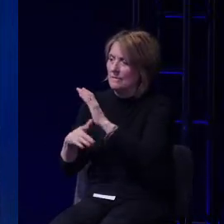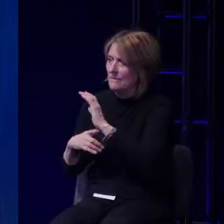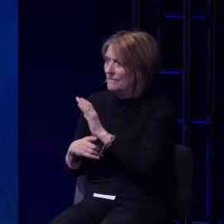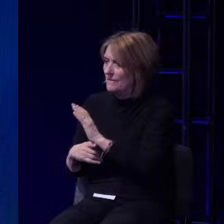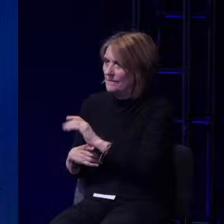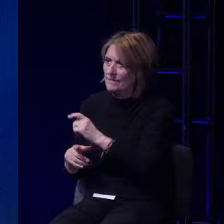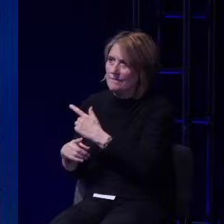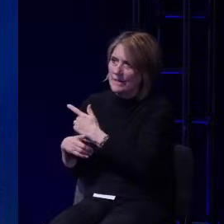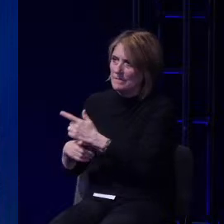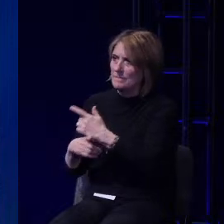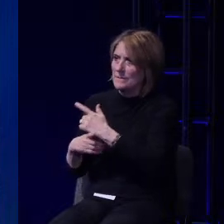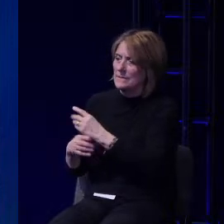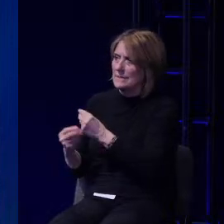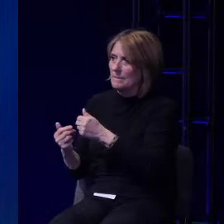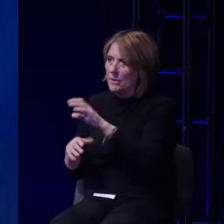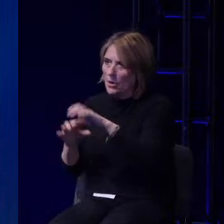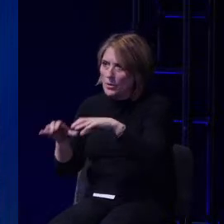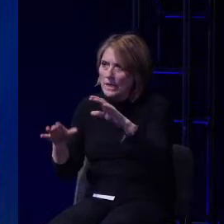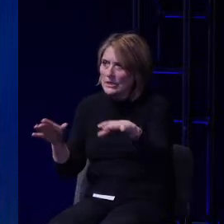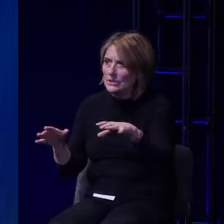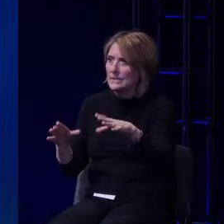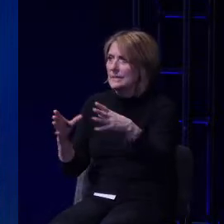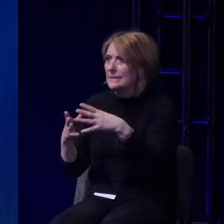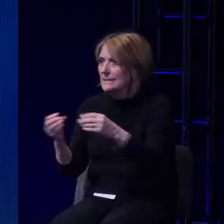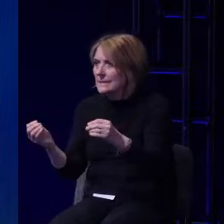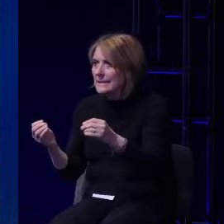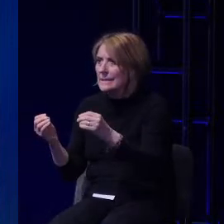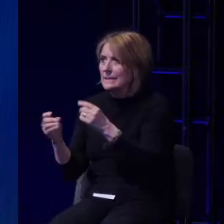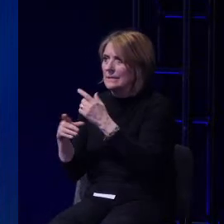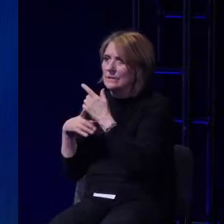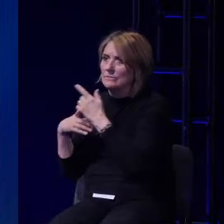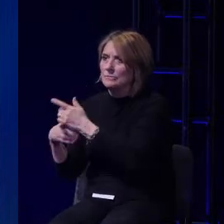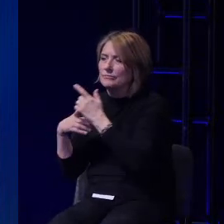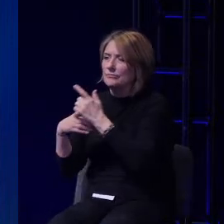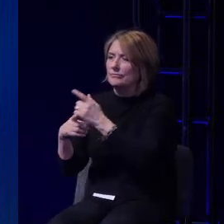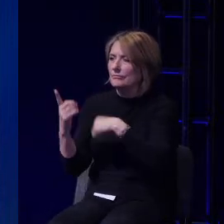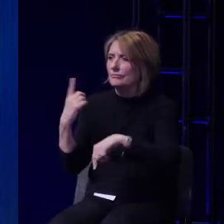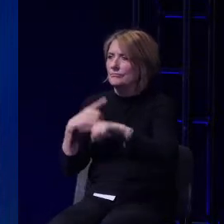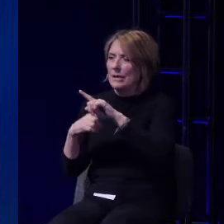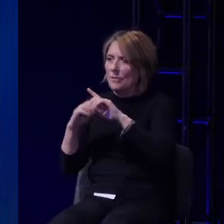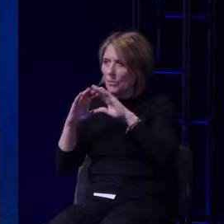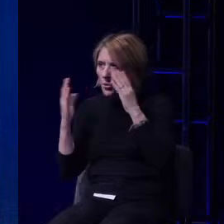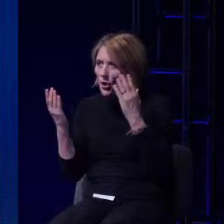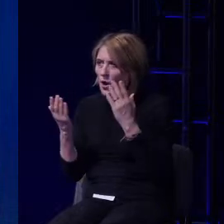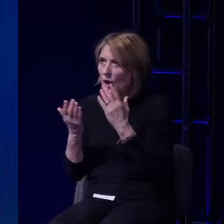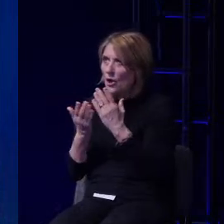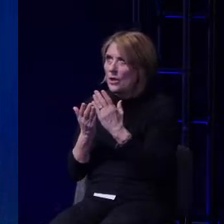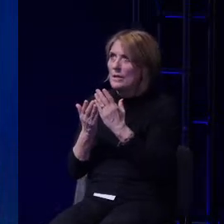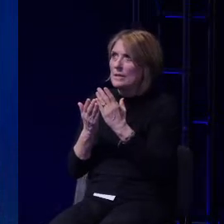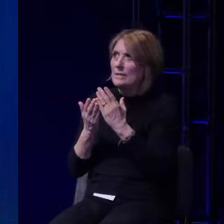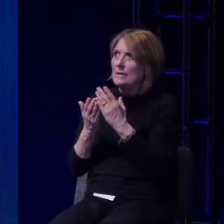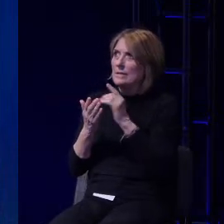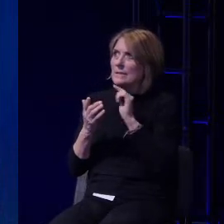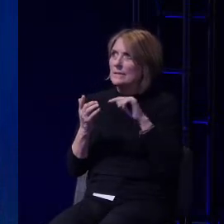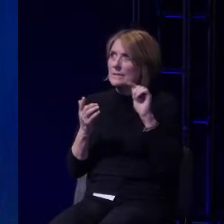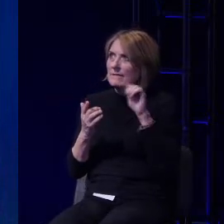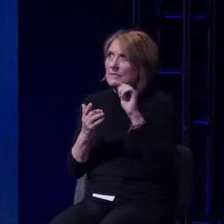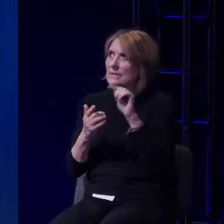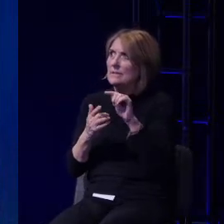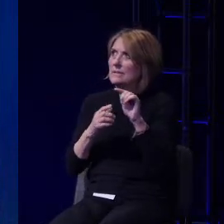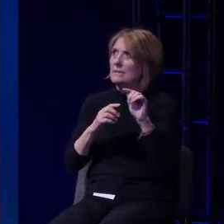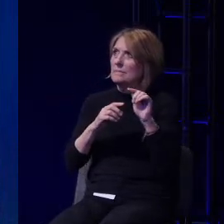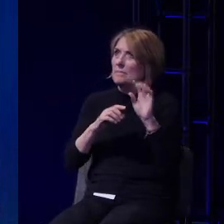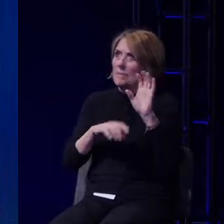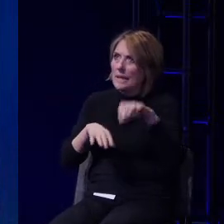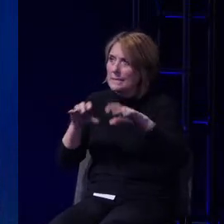locations and scenes that I've shot, the hundreds, thousands of them around the world at different places, different times, with different subjects,